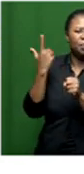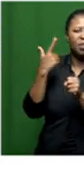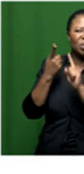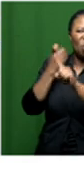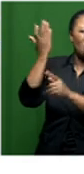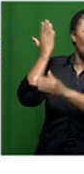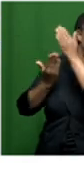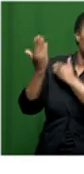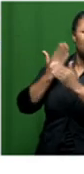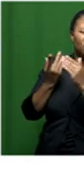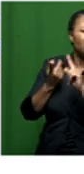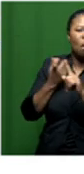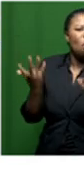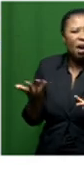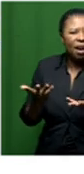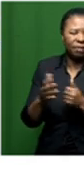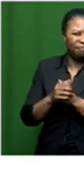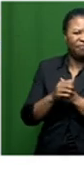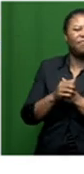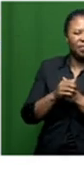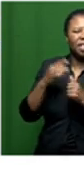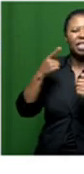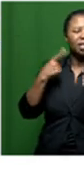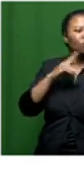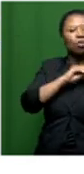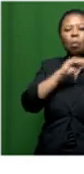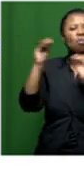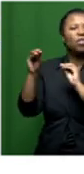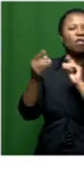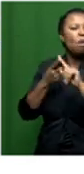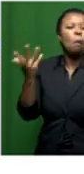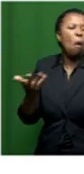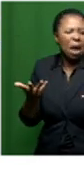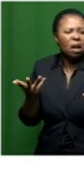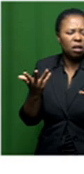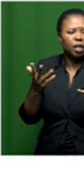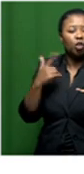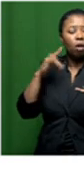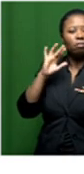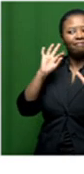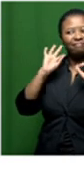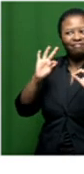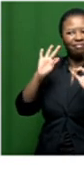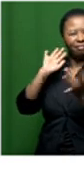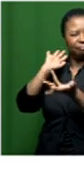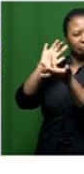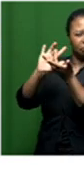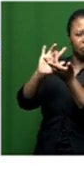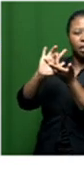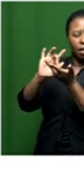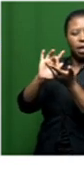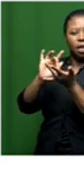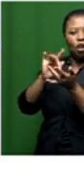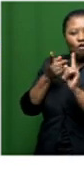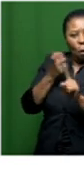lineage, where we come from, where we might have migrated. So it's important to be connected and rooted to something, and I think that's what the